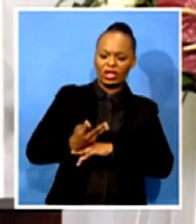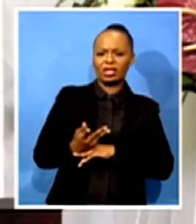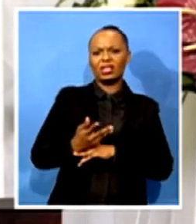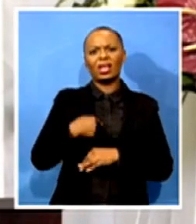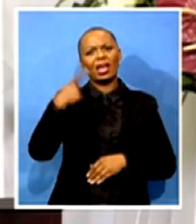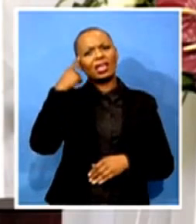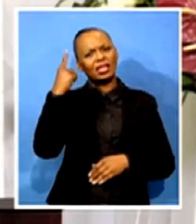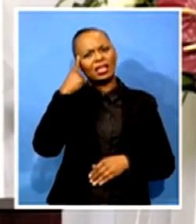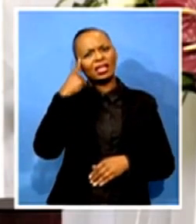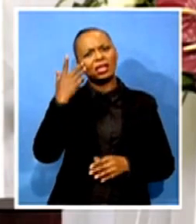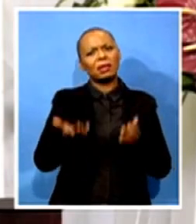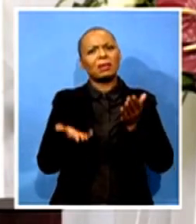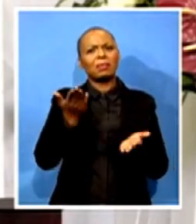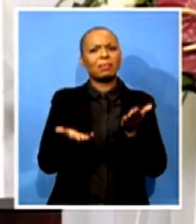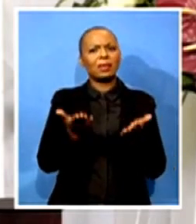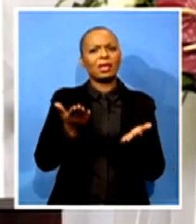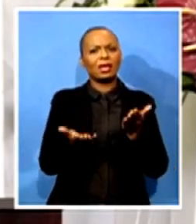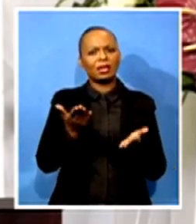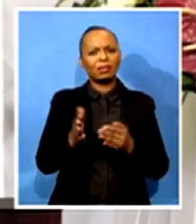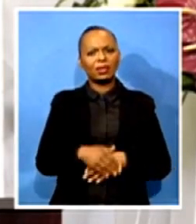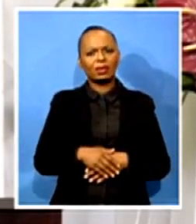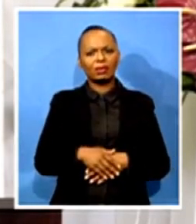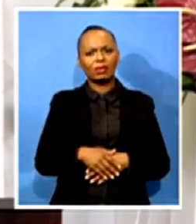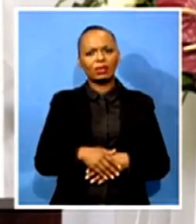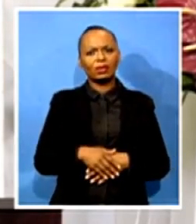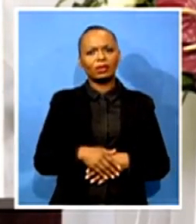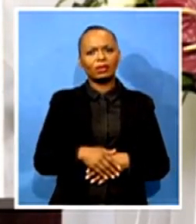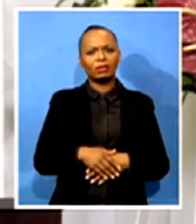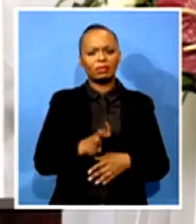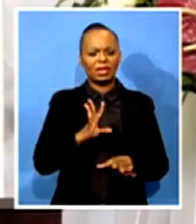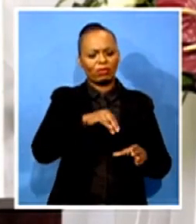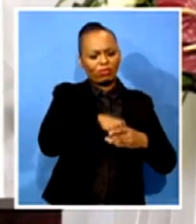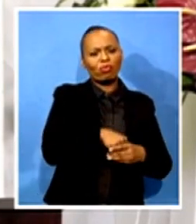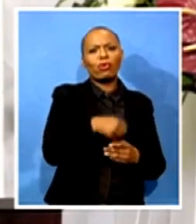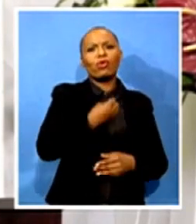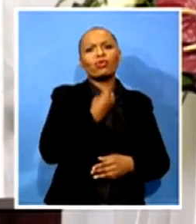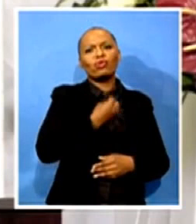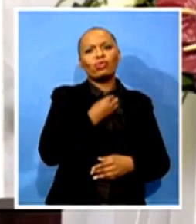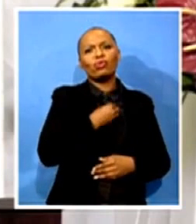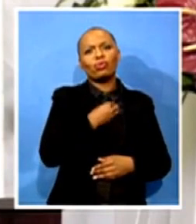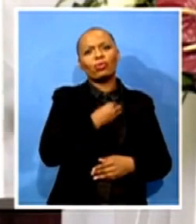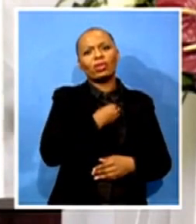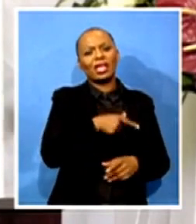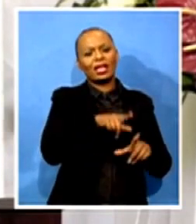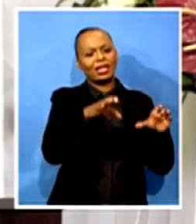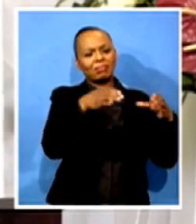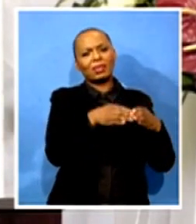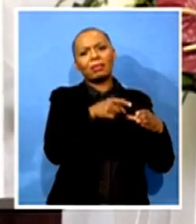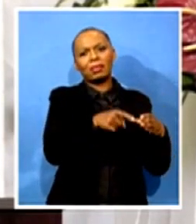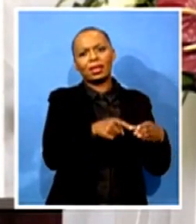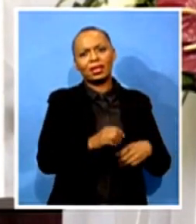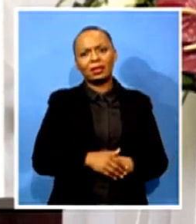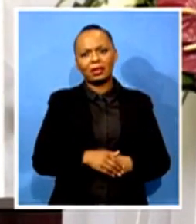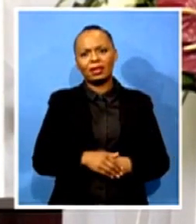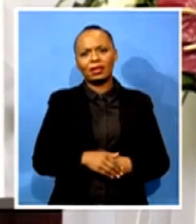Kuma parameters the youth league I was not even 35 at that time. Yeah. So sasebenza